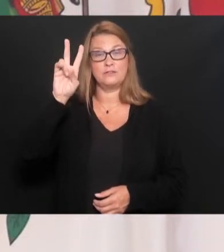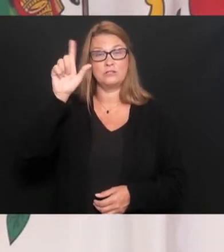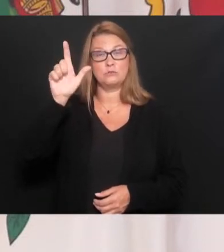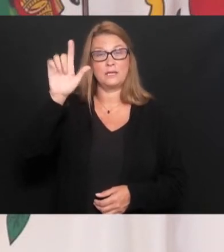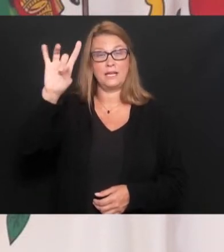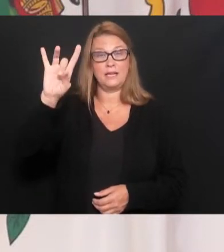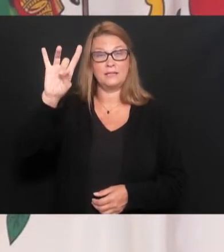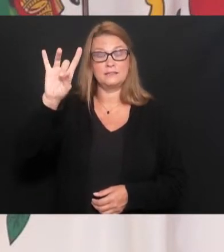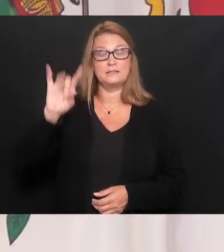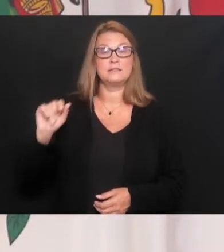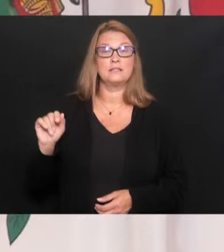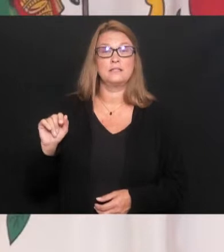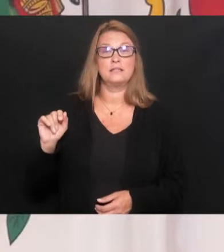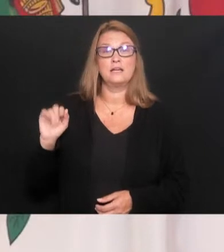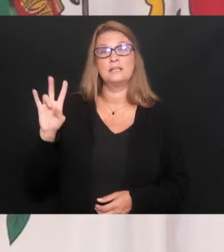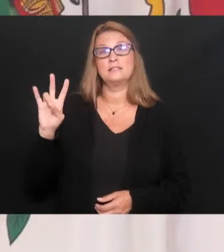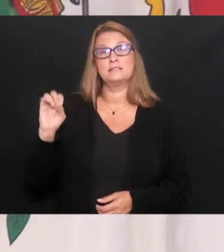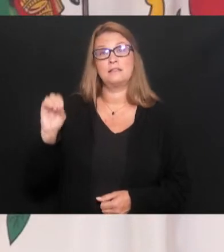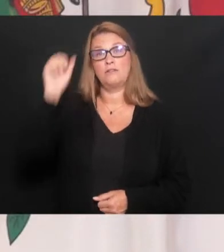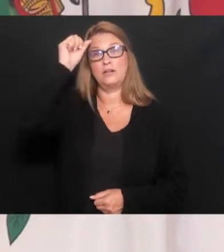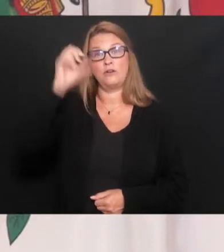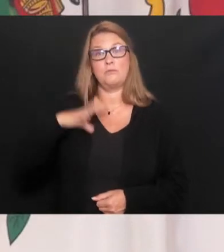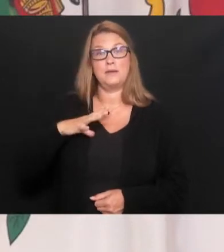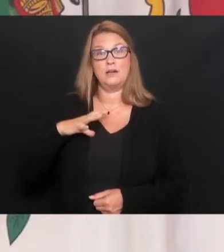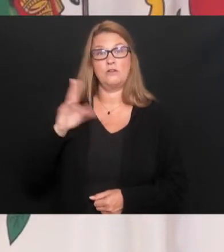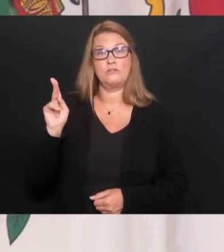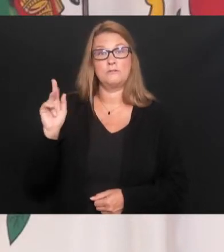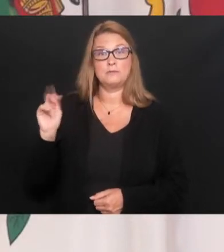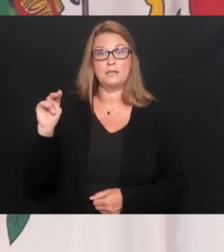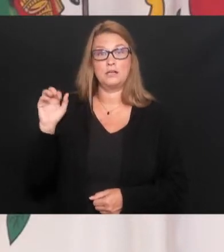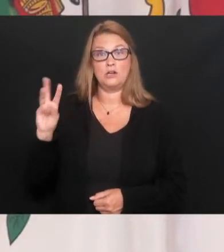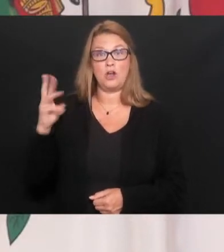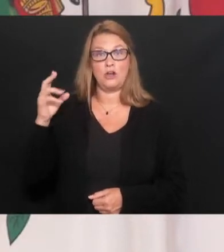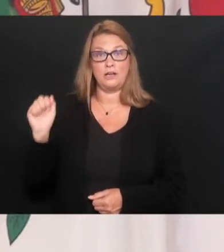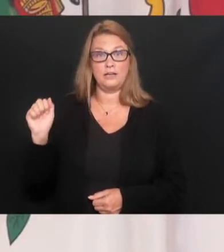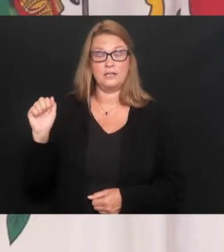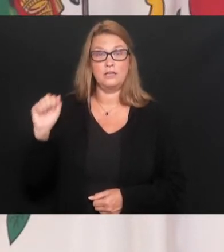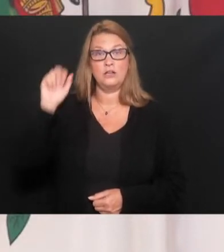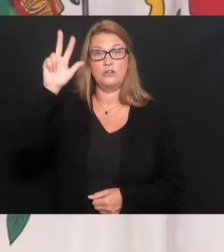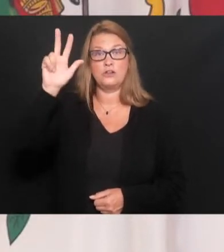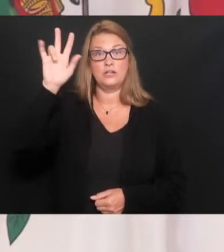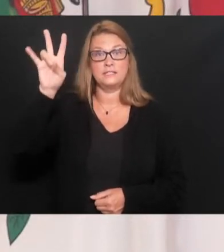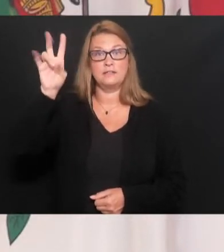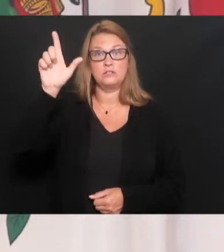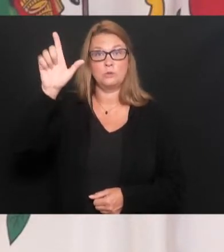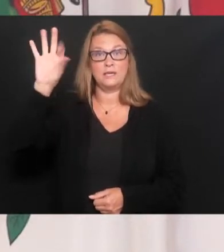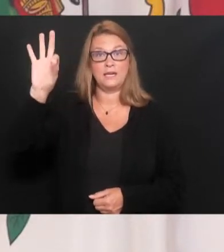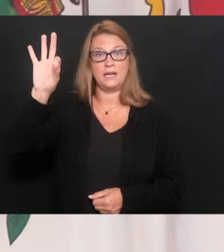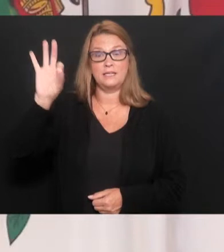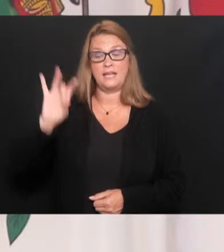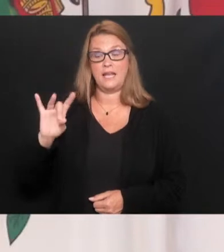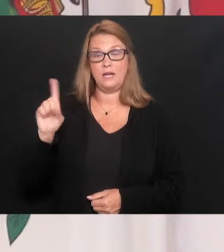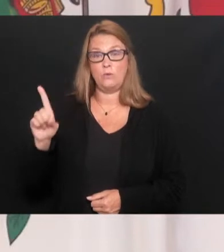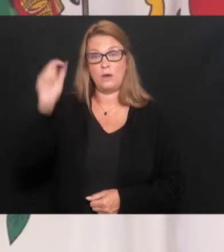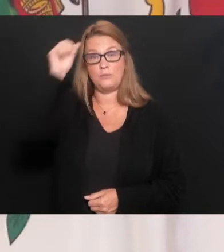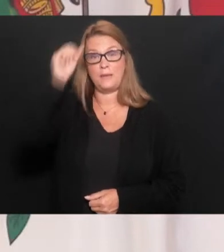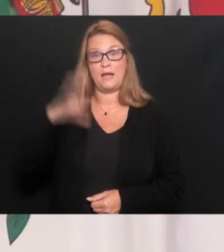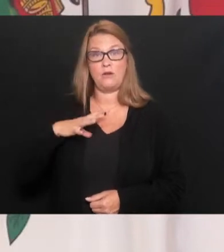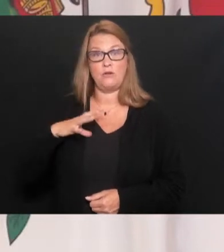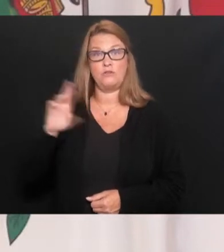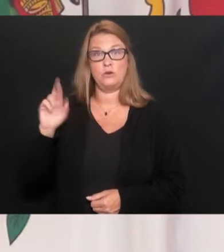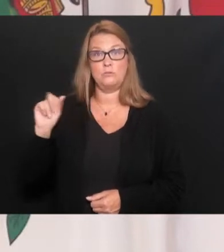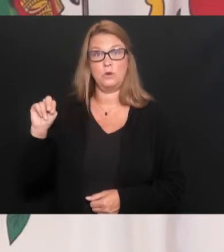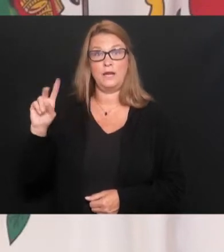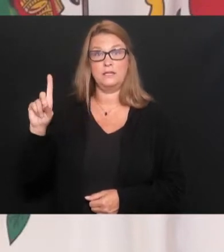3,728th death, a 70-year-old male from Kanawha County. The 3,729th death, an 81-year-old male from Randolph